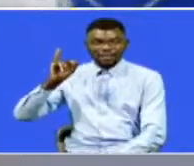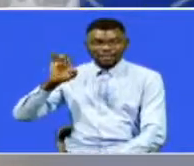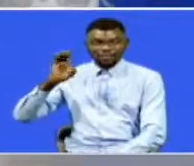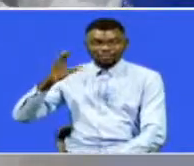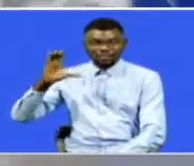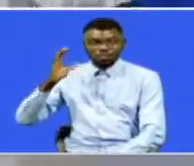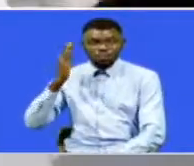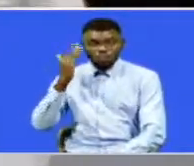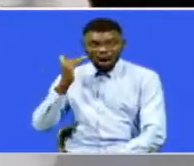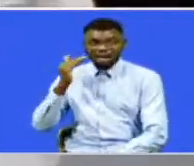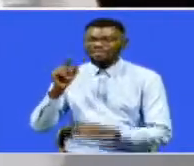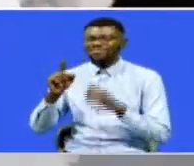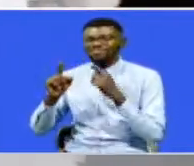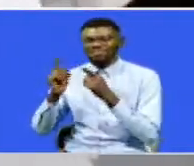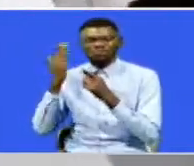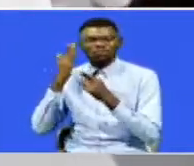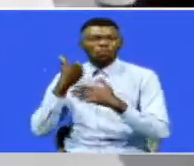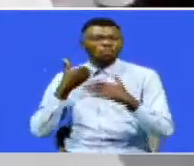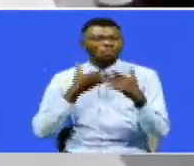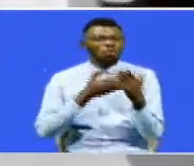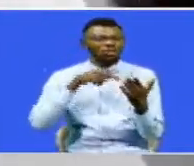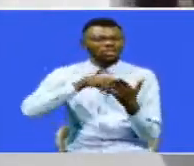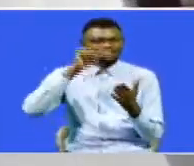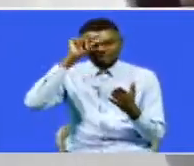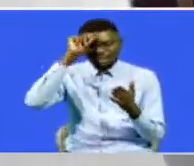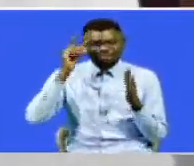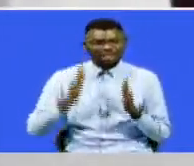as Mombasa governor.